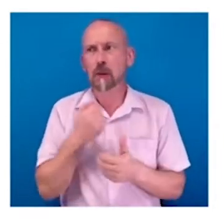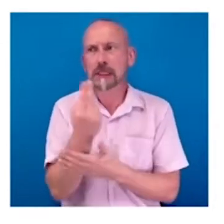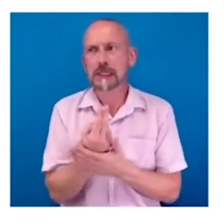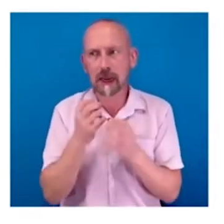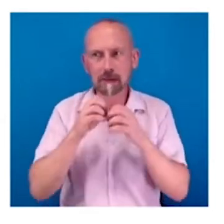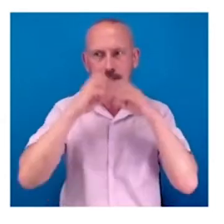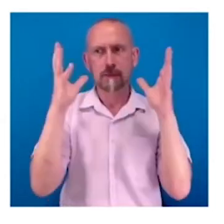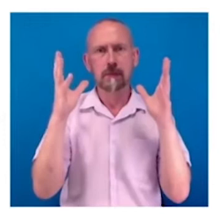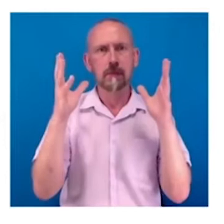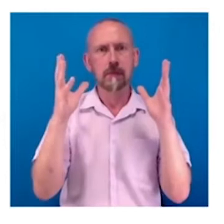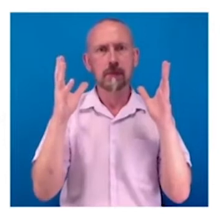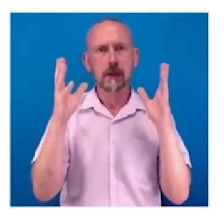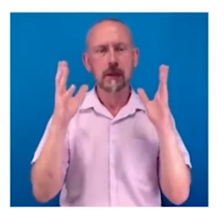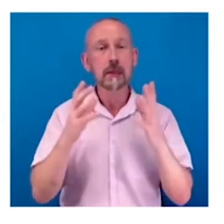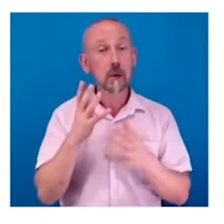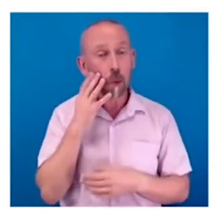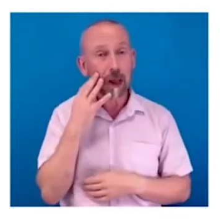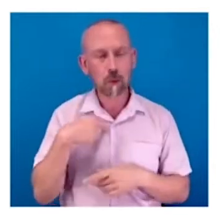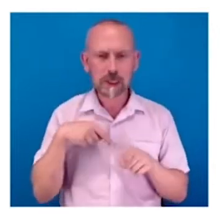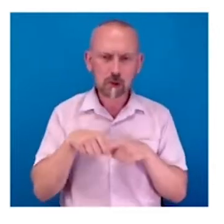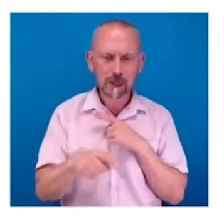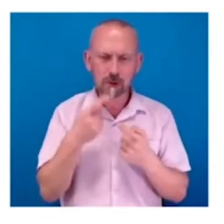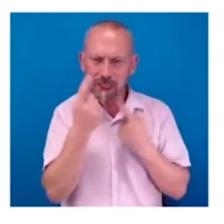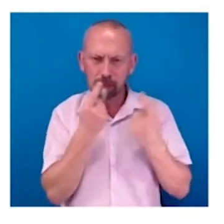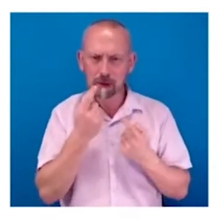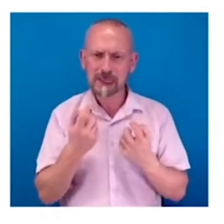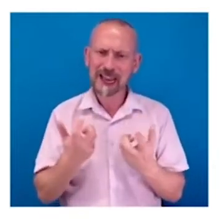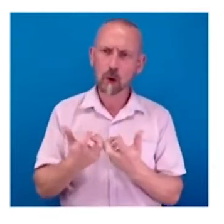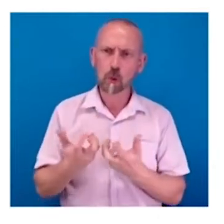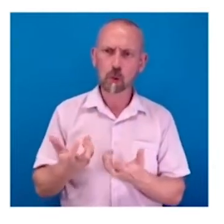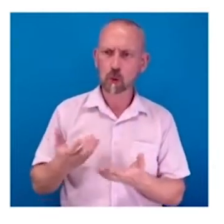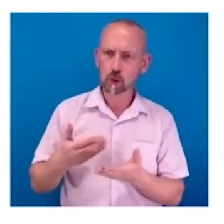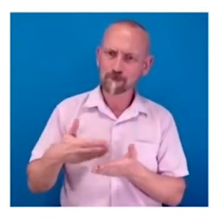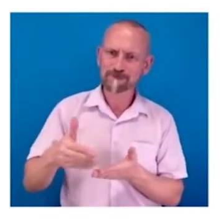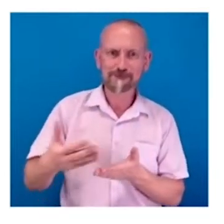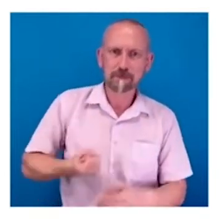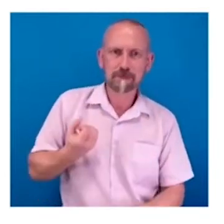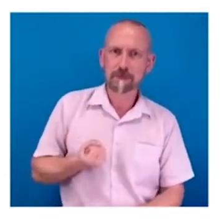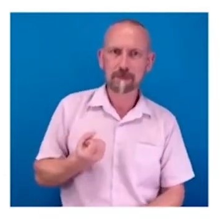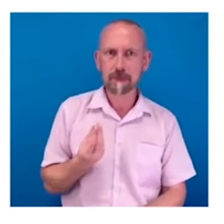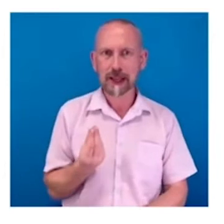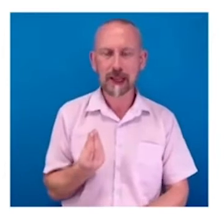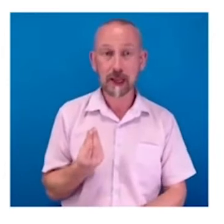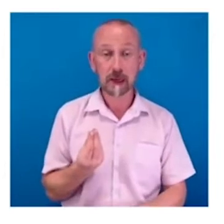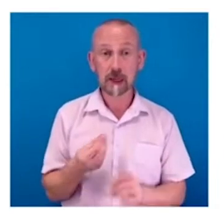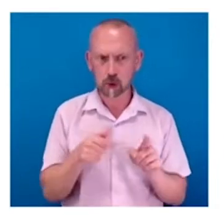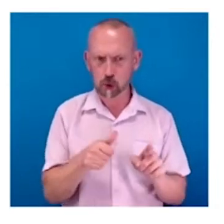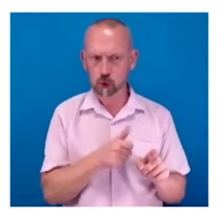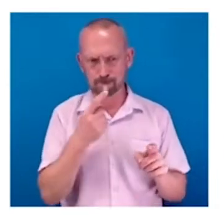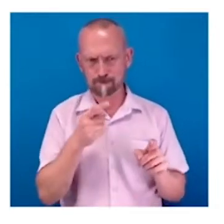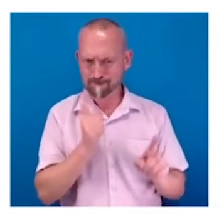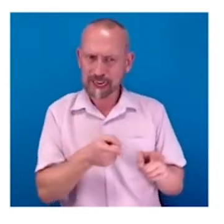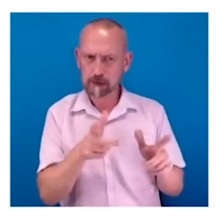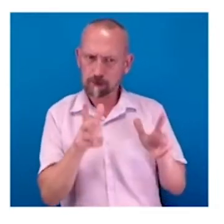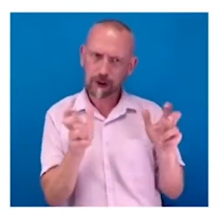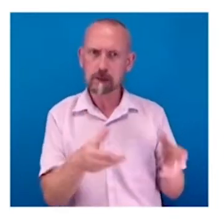should use when figuring out how to monetize. And so a few years goes on, and we realize all of a sudden